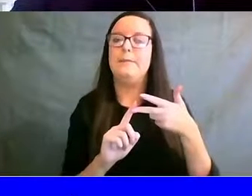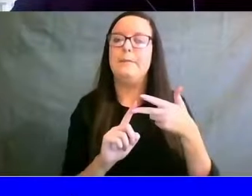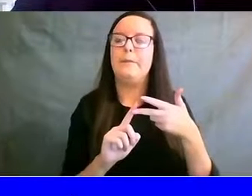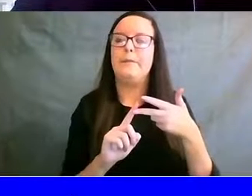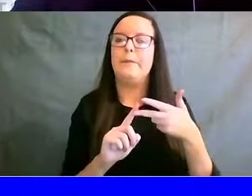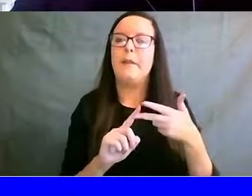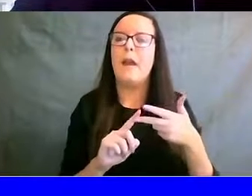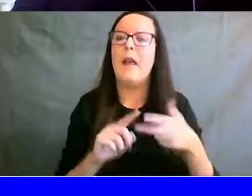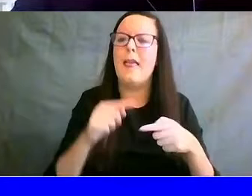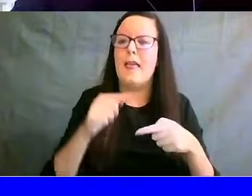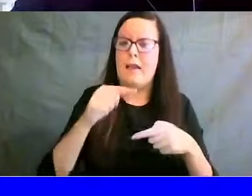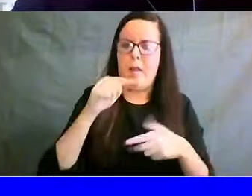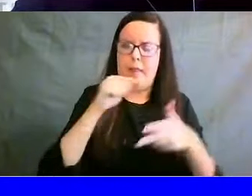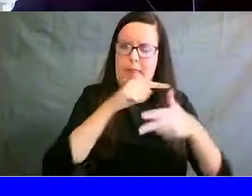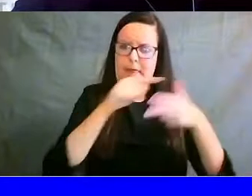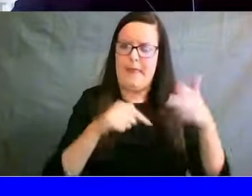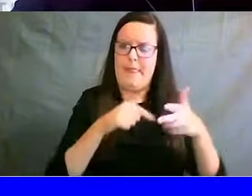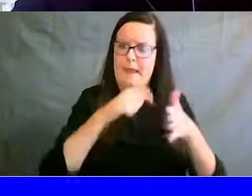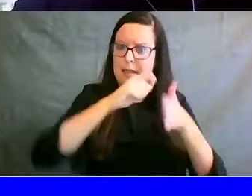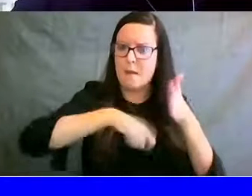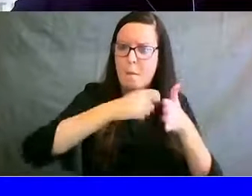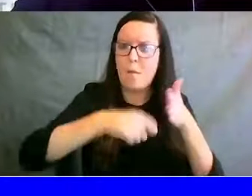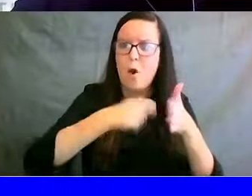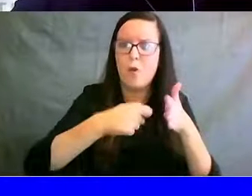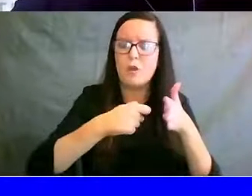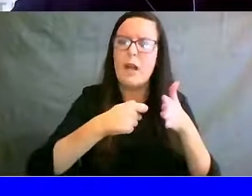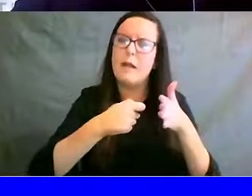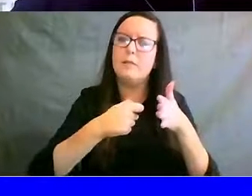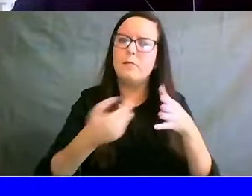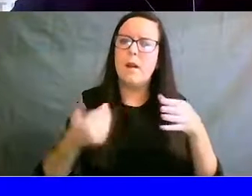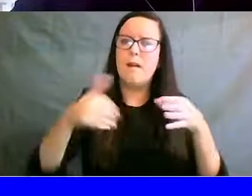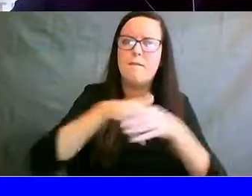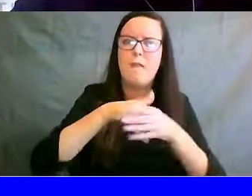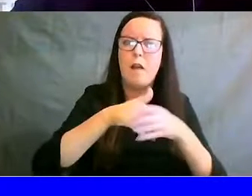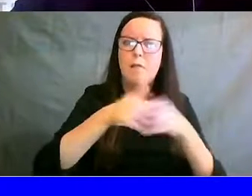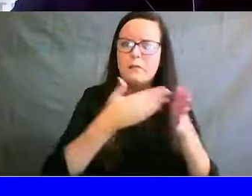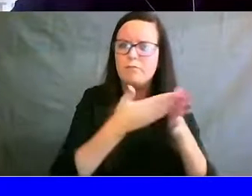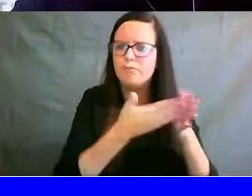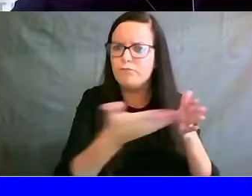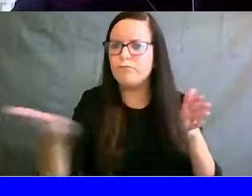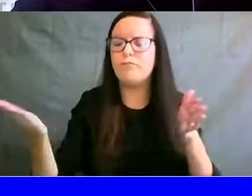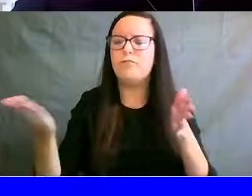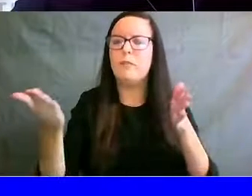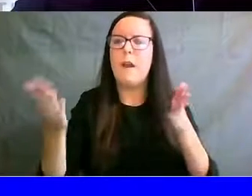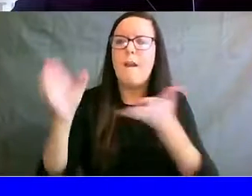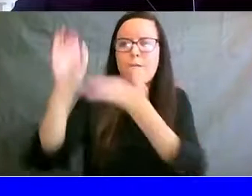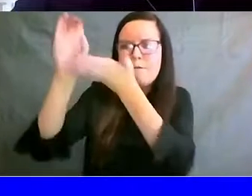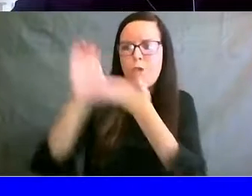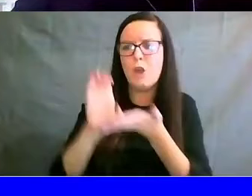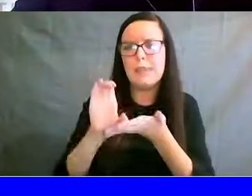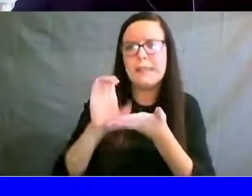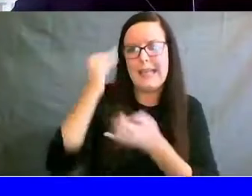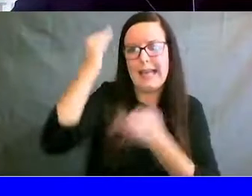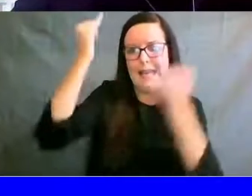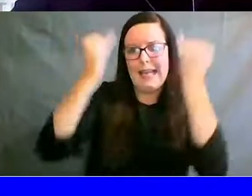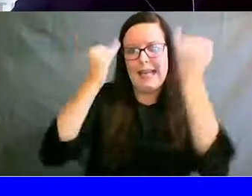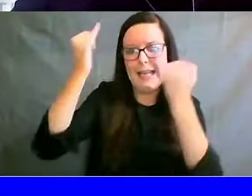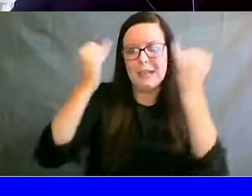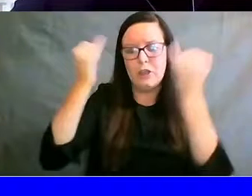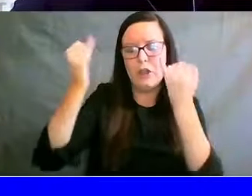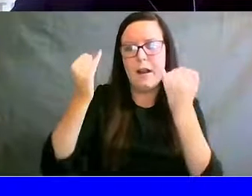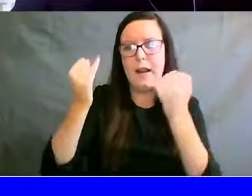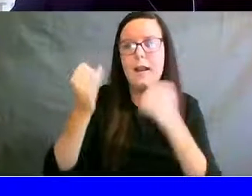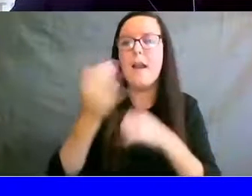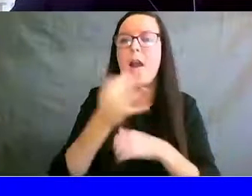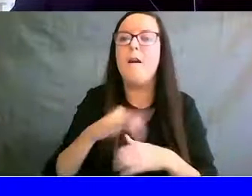This project was part of a larger UK-wide funding initiative from the Big Lottery